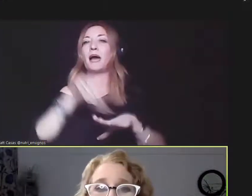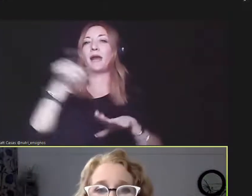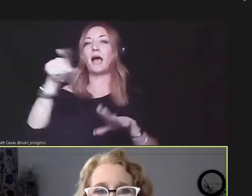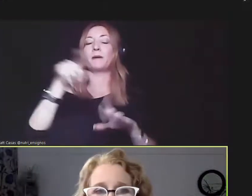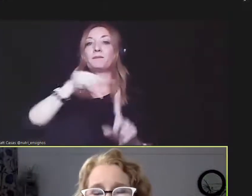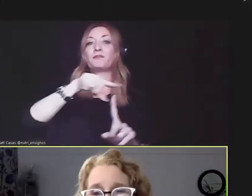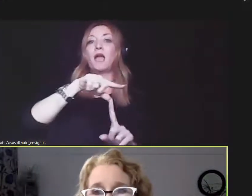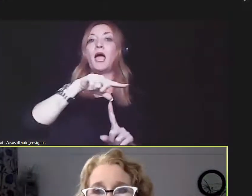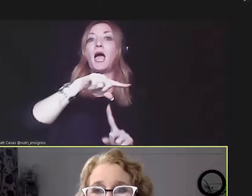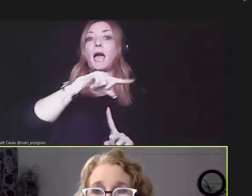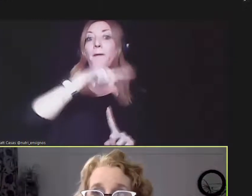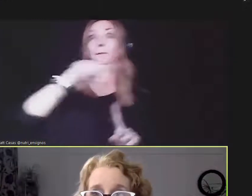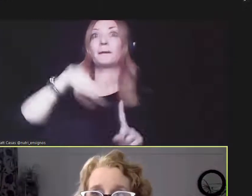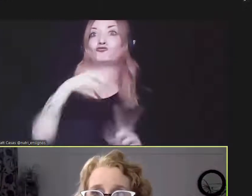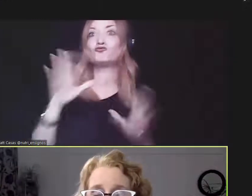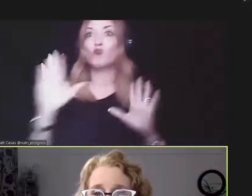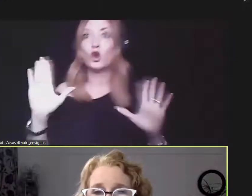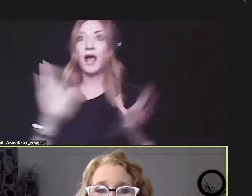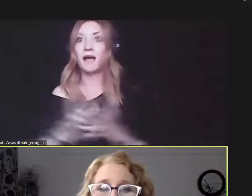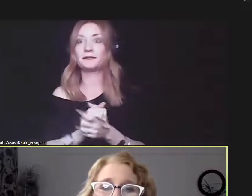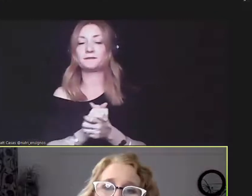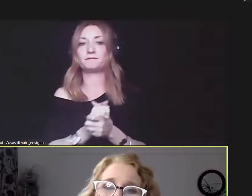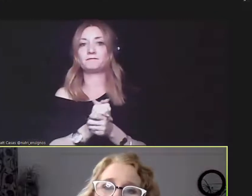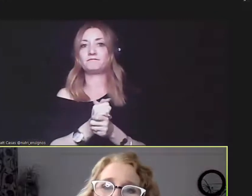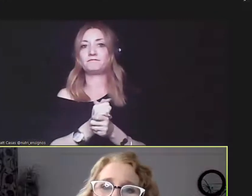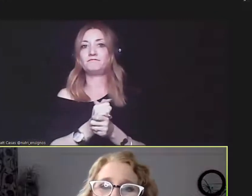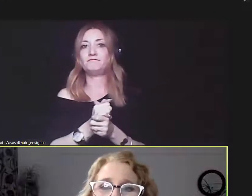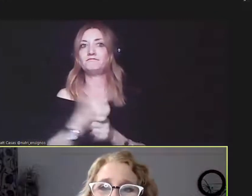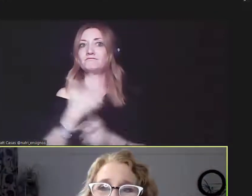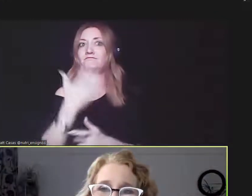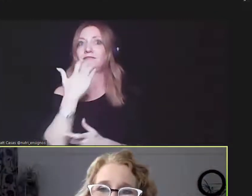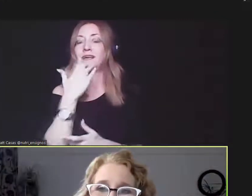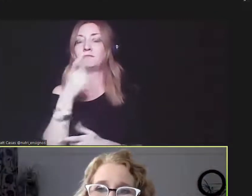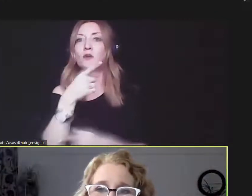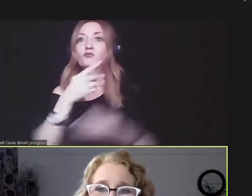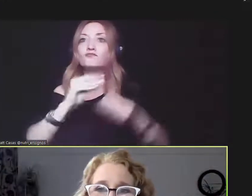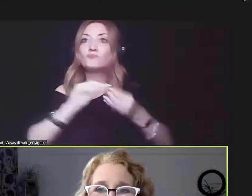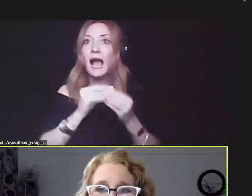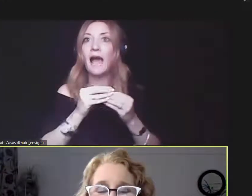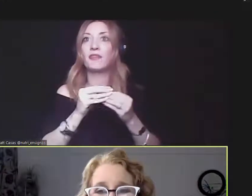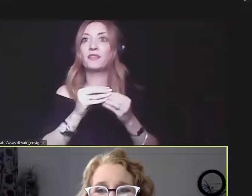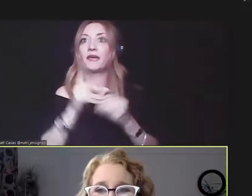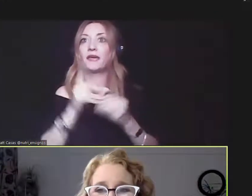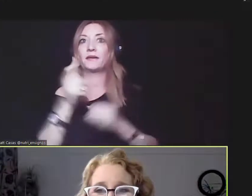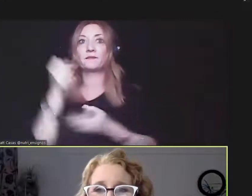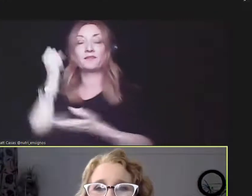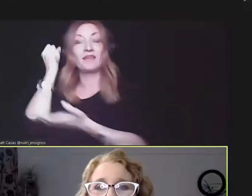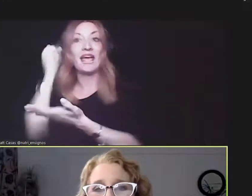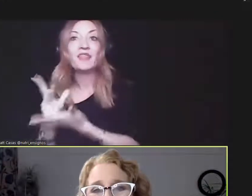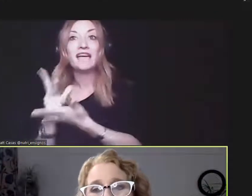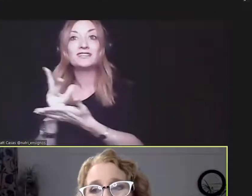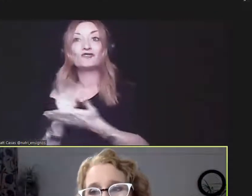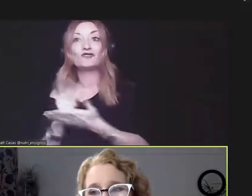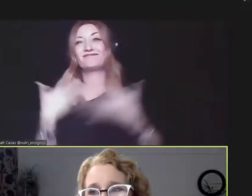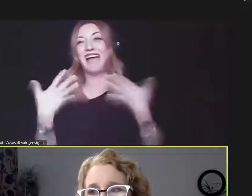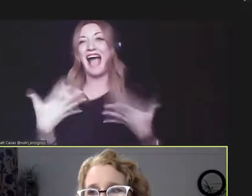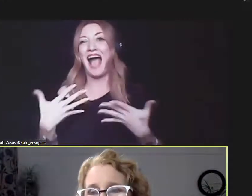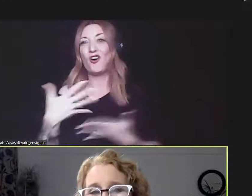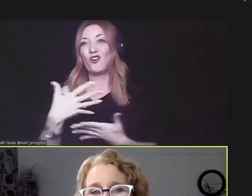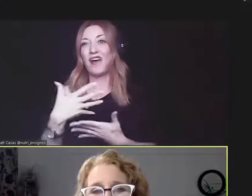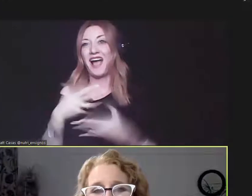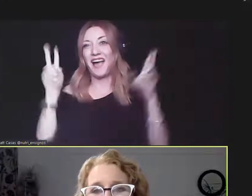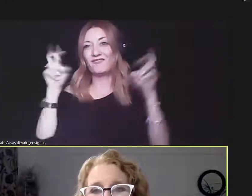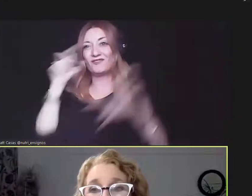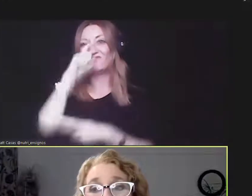use all year round. Because this is one of the first places that I